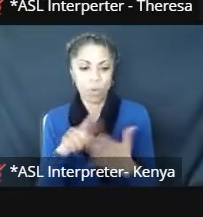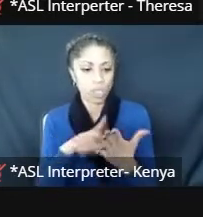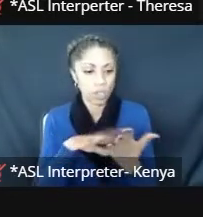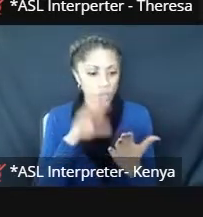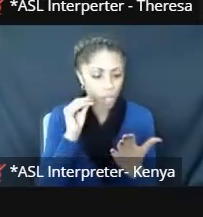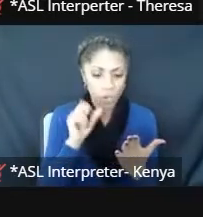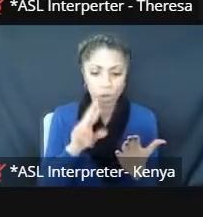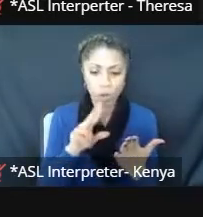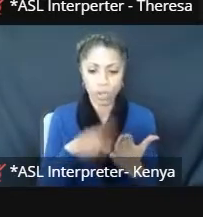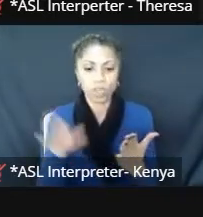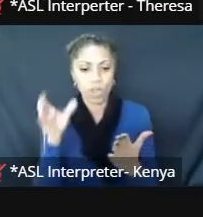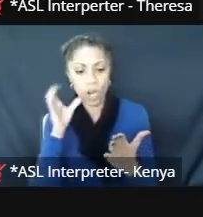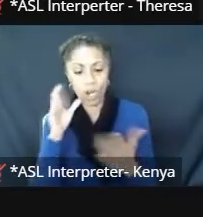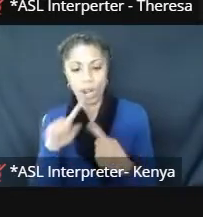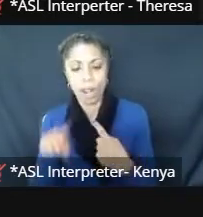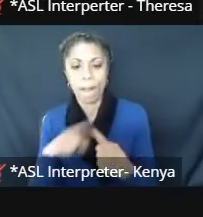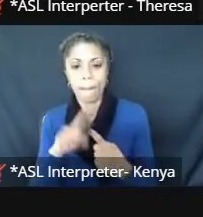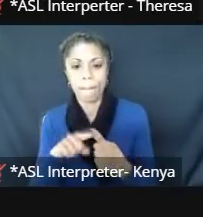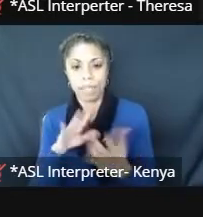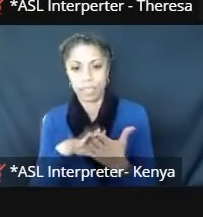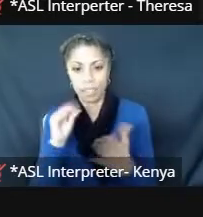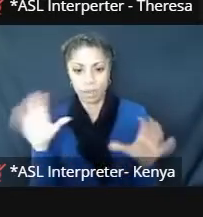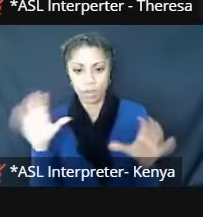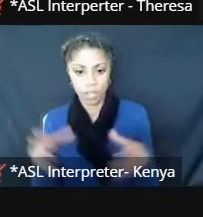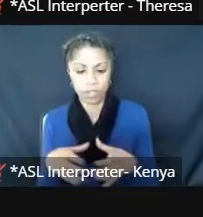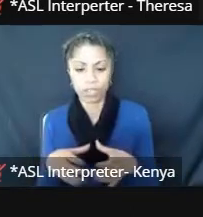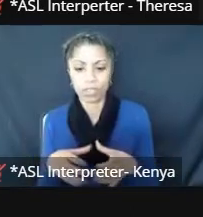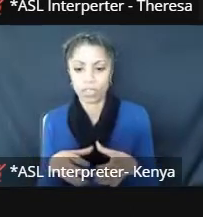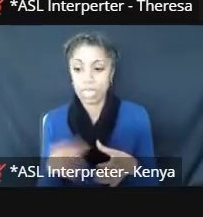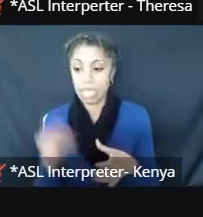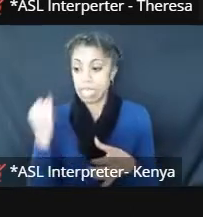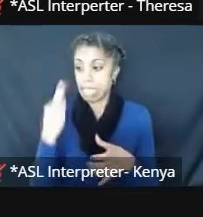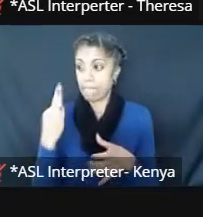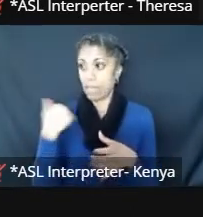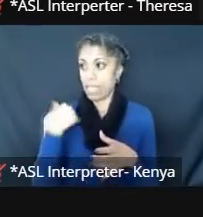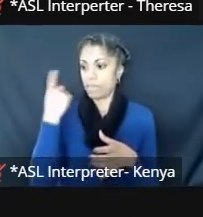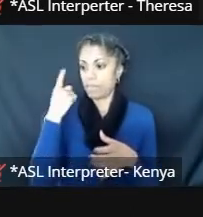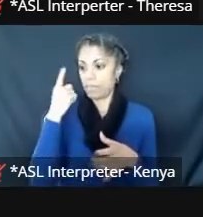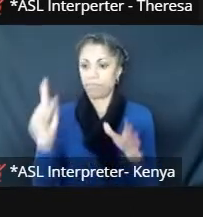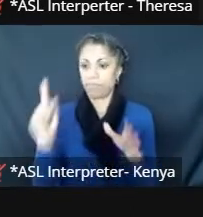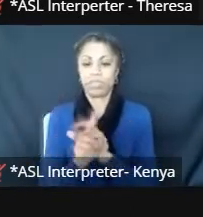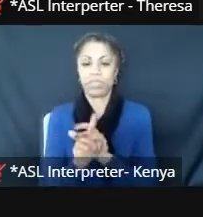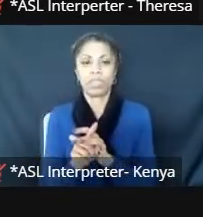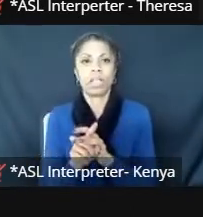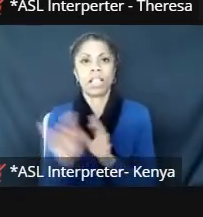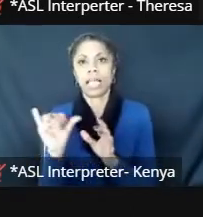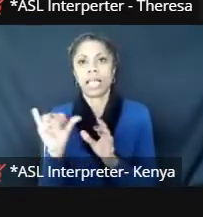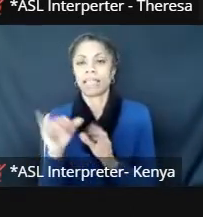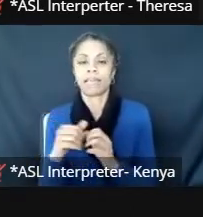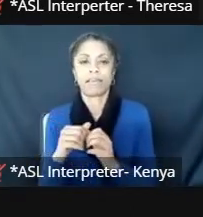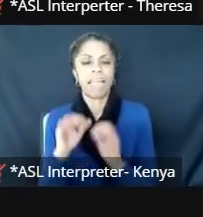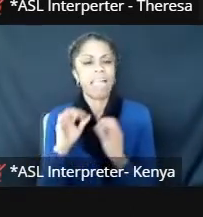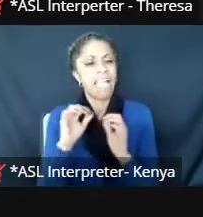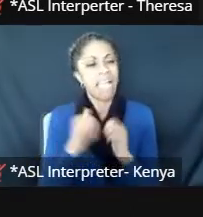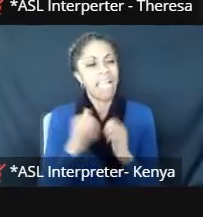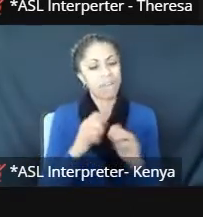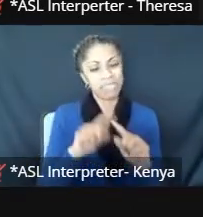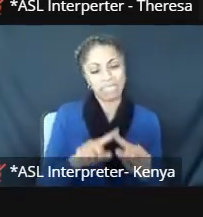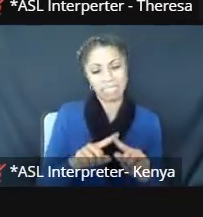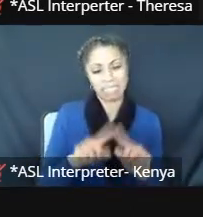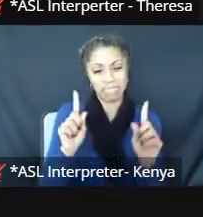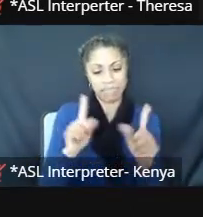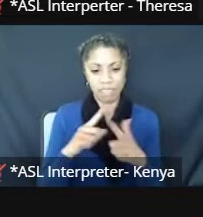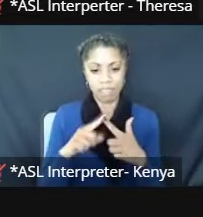coalitions. And if you happen to have something in mind, like how is it different than inclusion here in